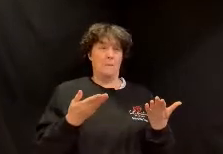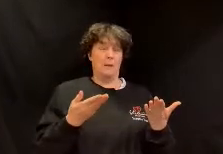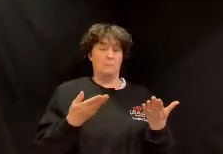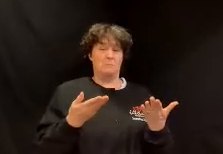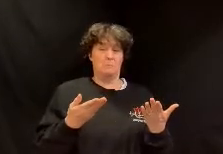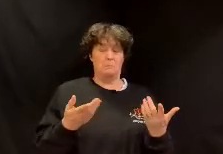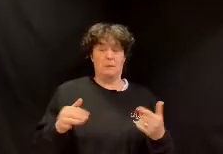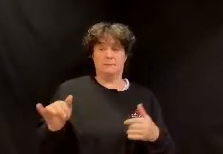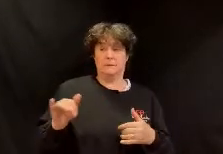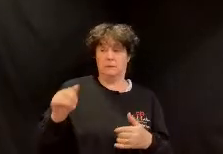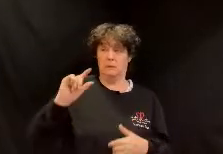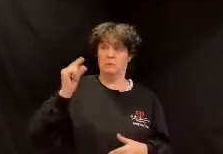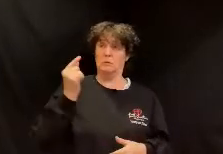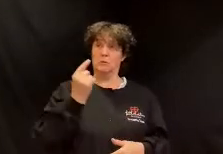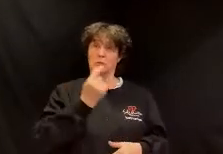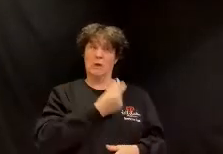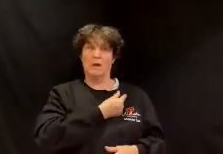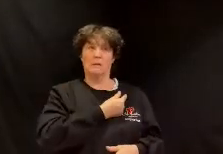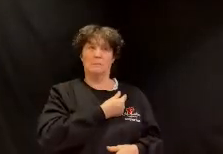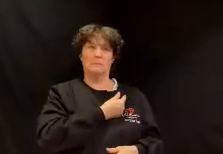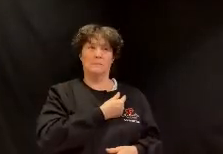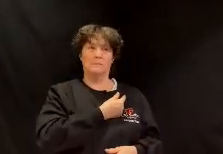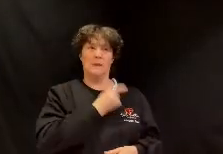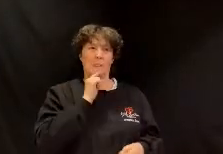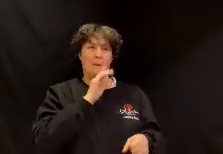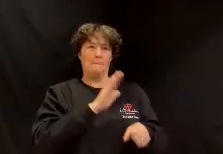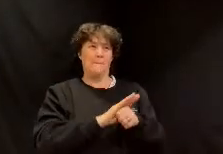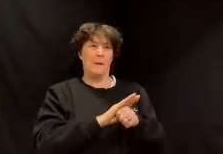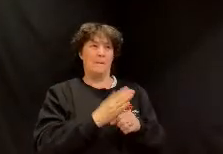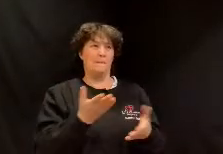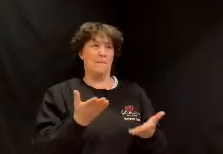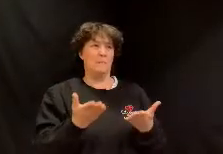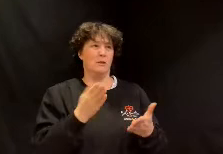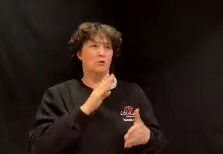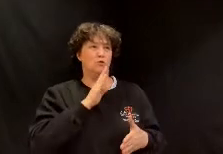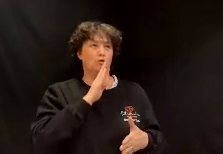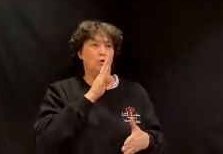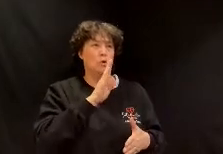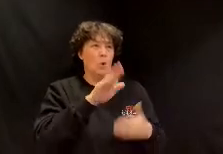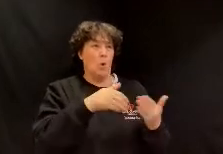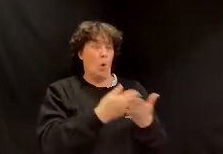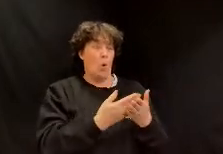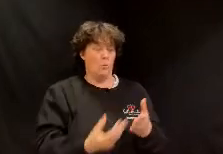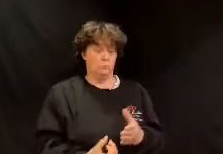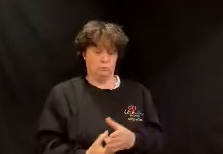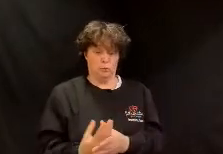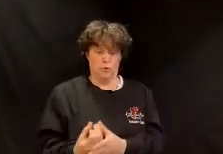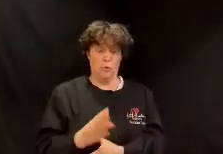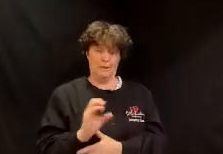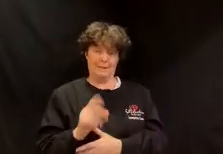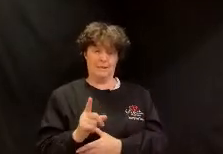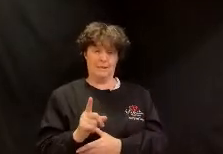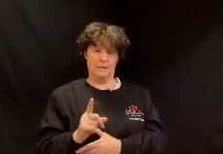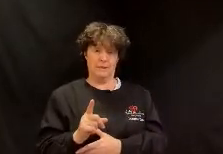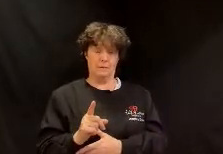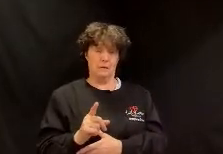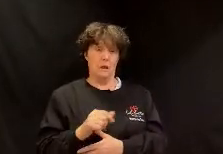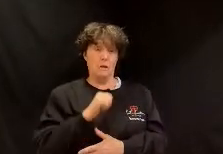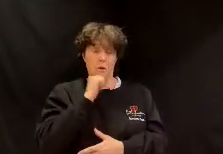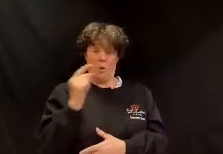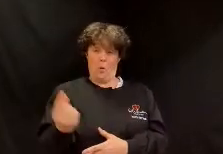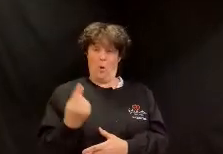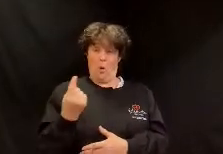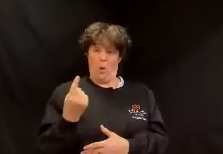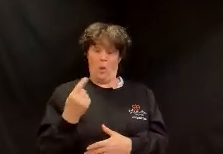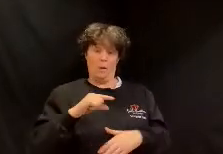grace, so the promise might be sure to all the seed, not only those who are of the law, but also to those who are of the faith